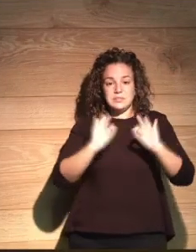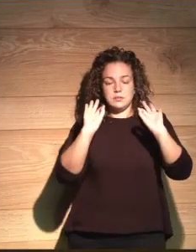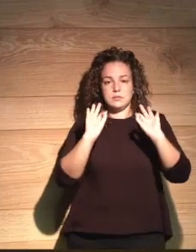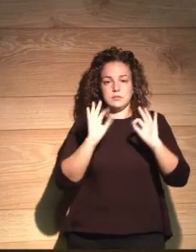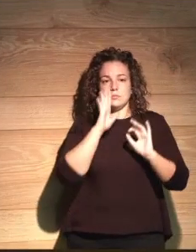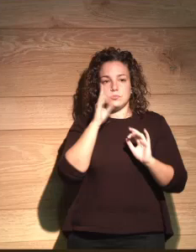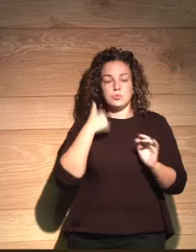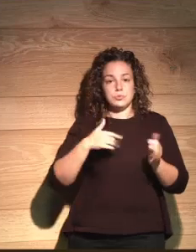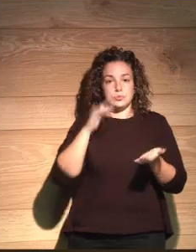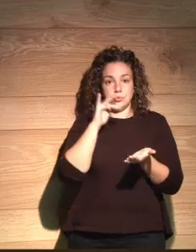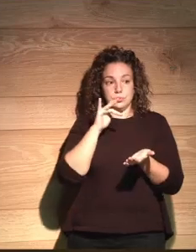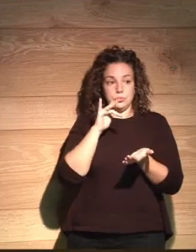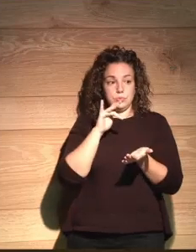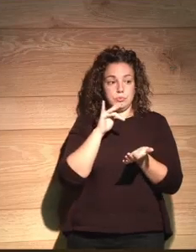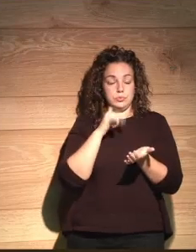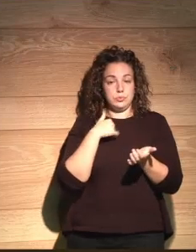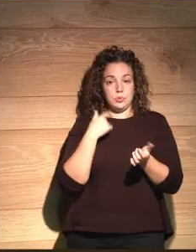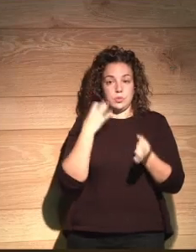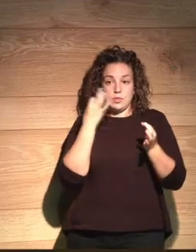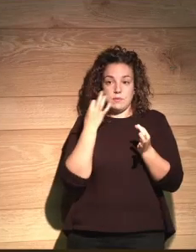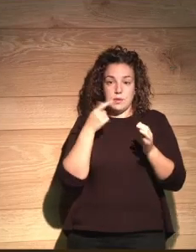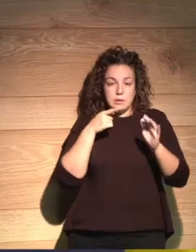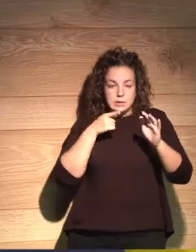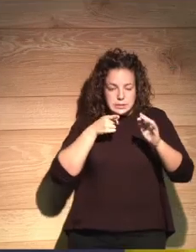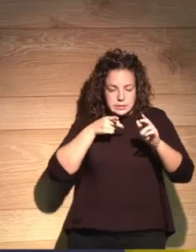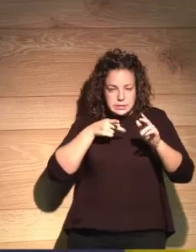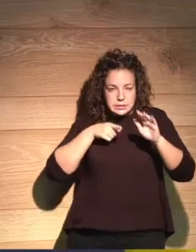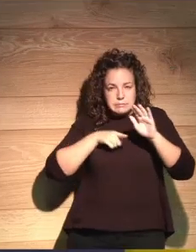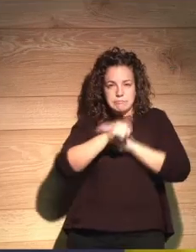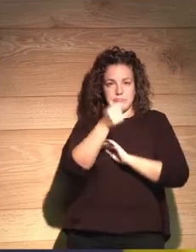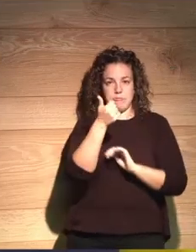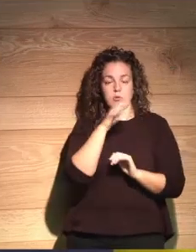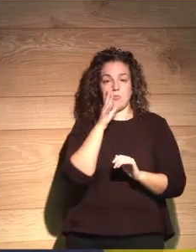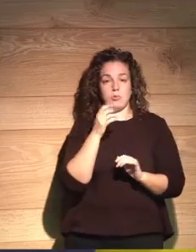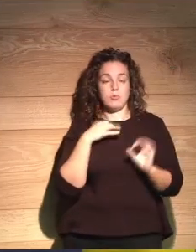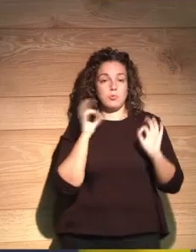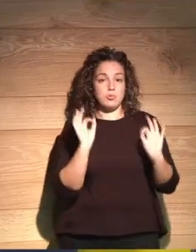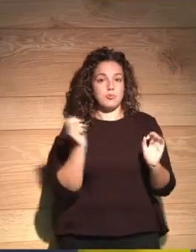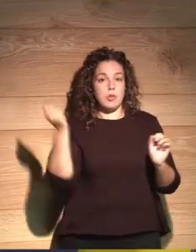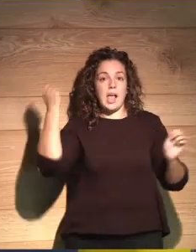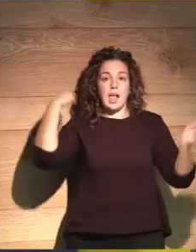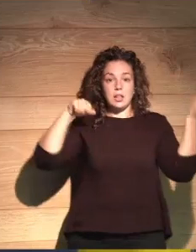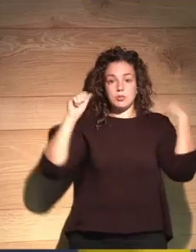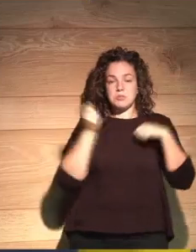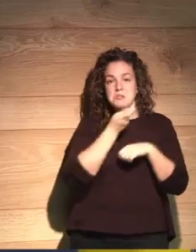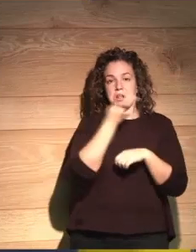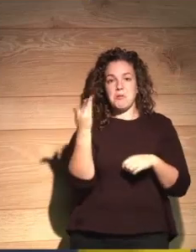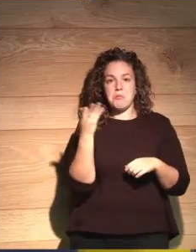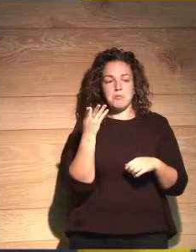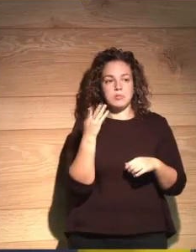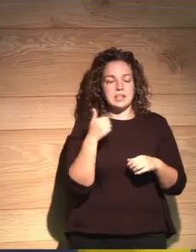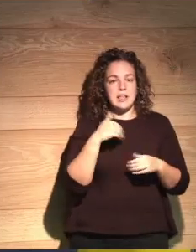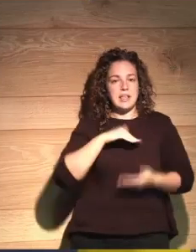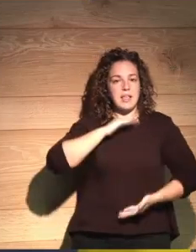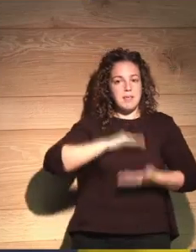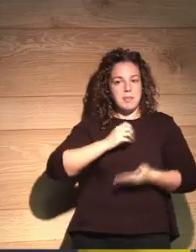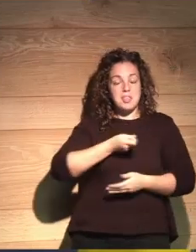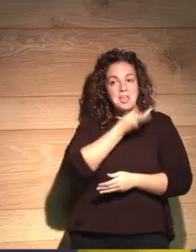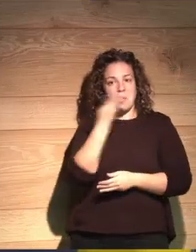you analyze this very well. Well, we're living in a very particular way, in a very particular moment, and I tried to convey this in